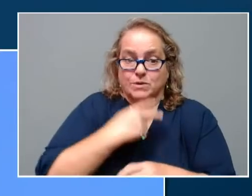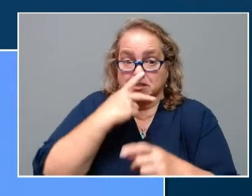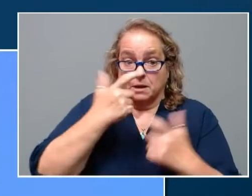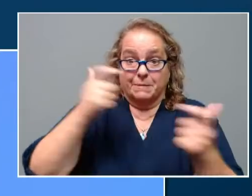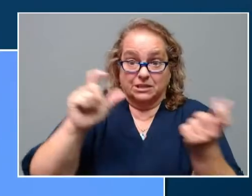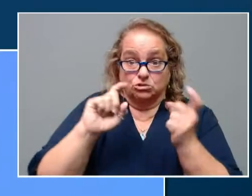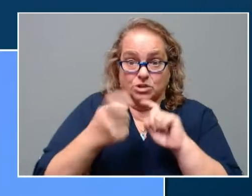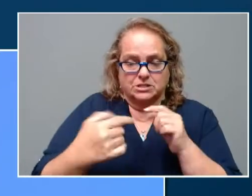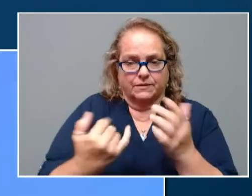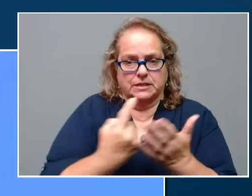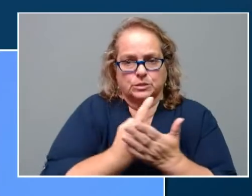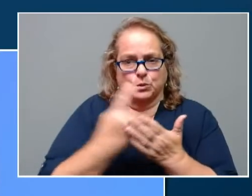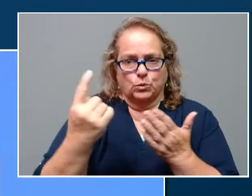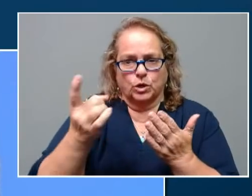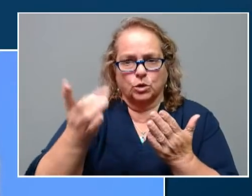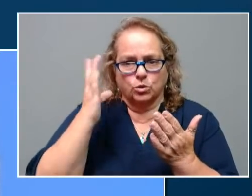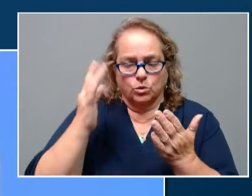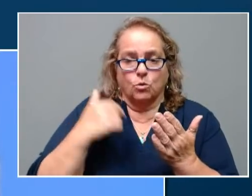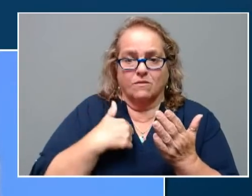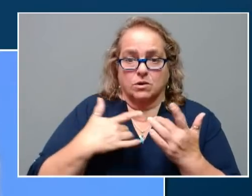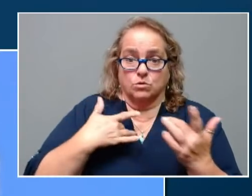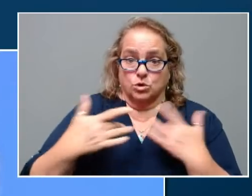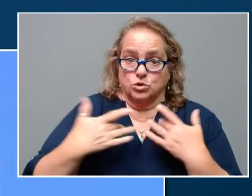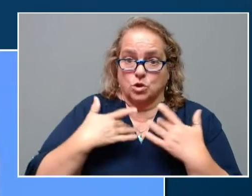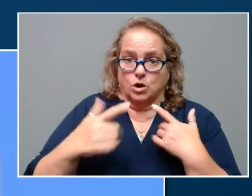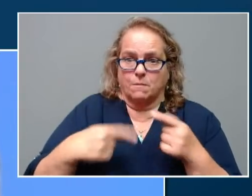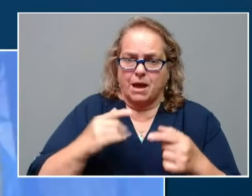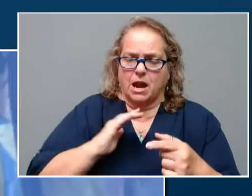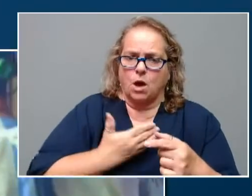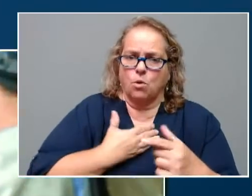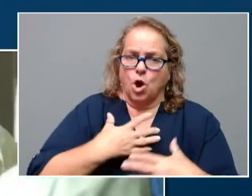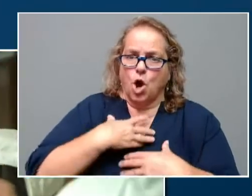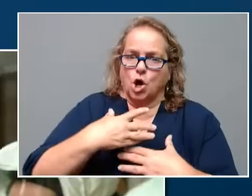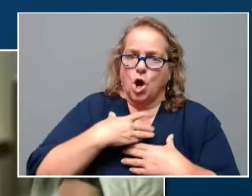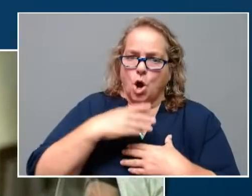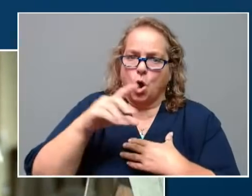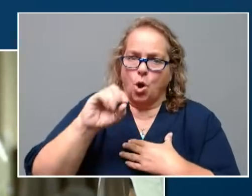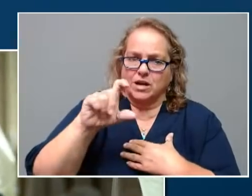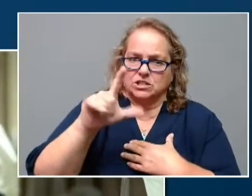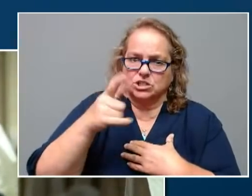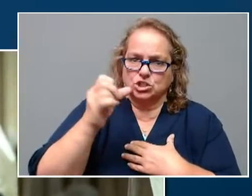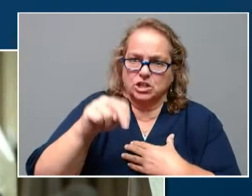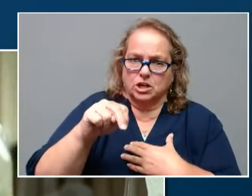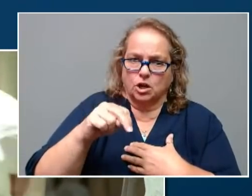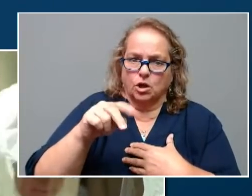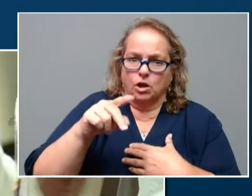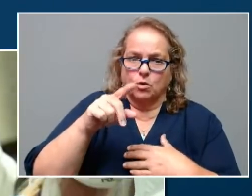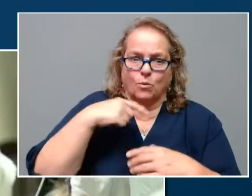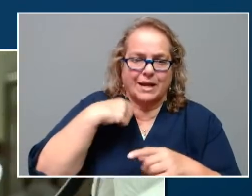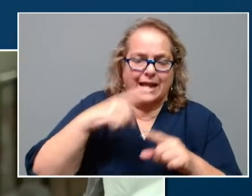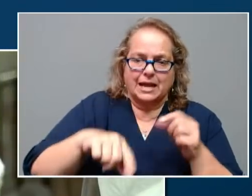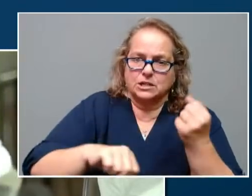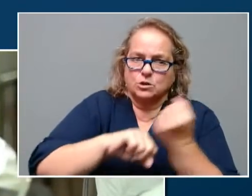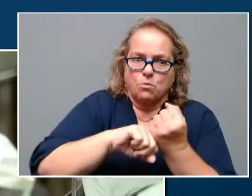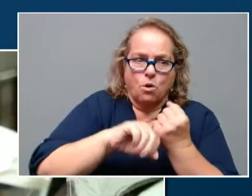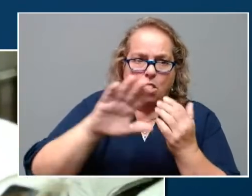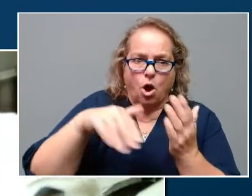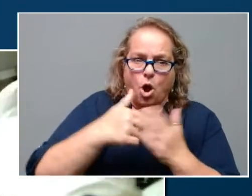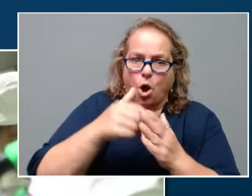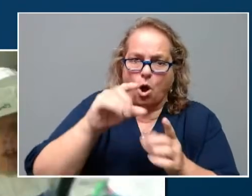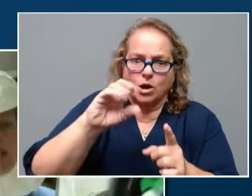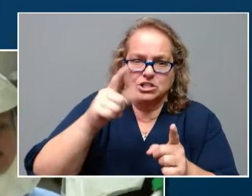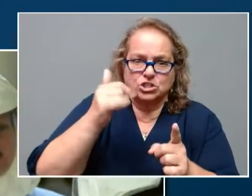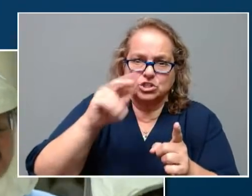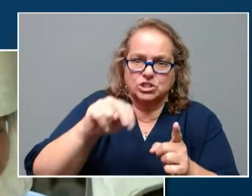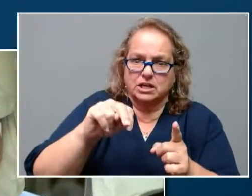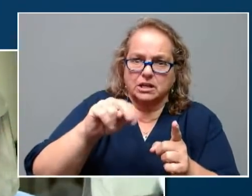We have been concerned about our oxygen pressure, being able to support all of the oxygen, BiPAP, and ventilators for these COVID